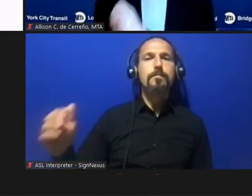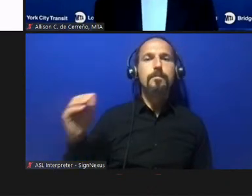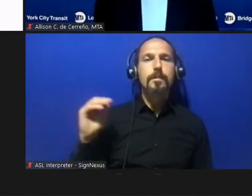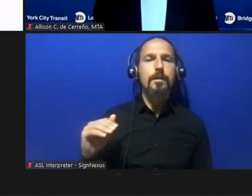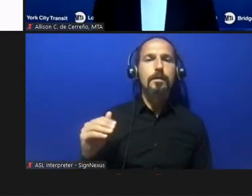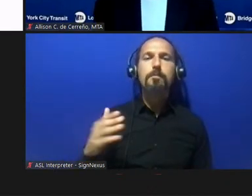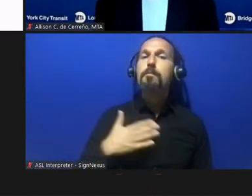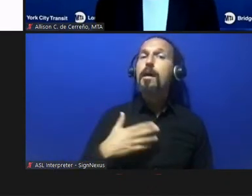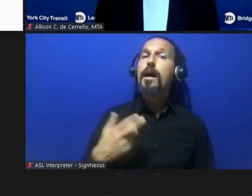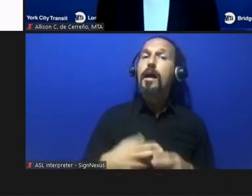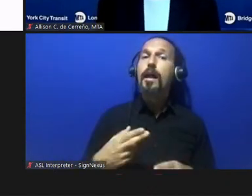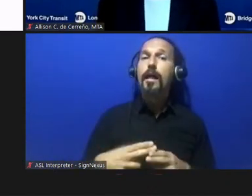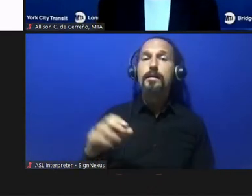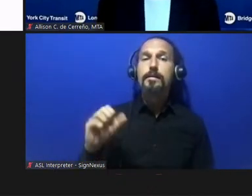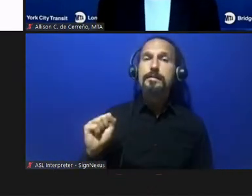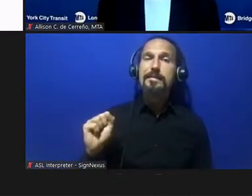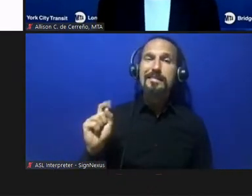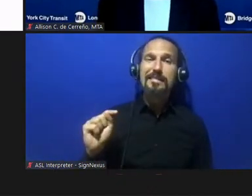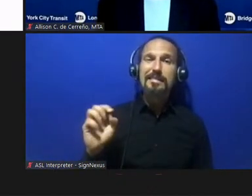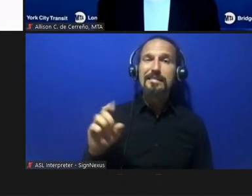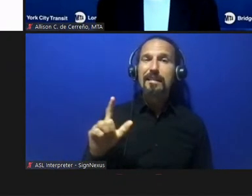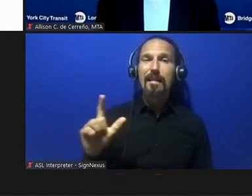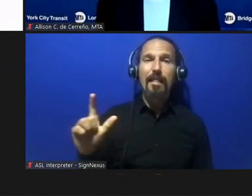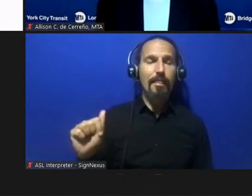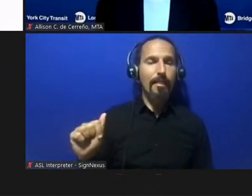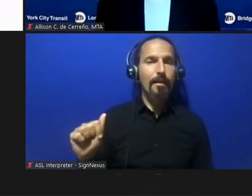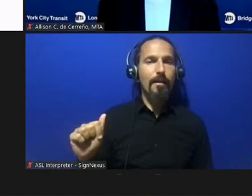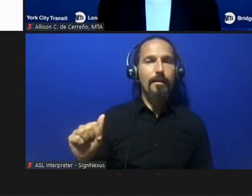my name is stella s-t-e-l-l-a